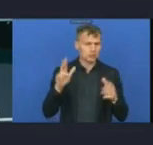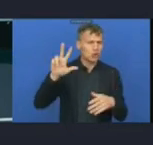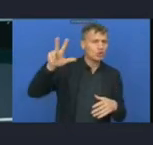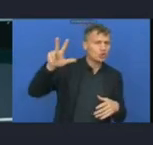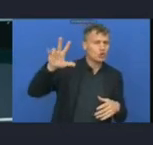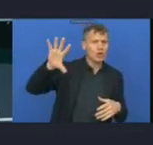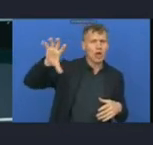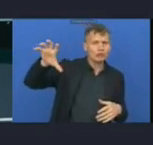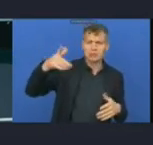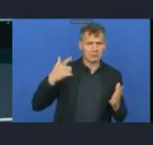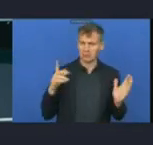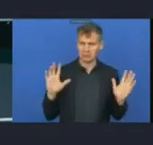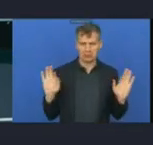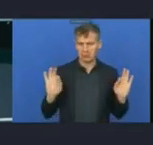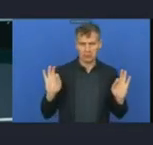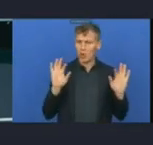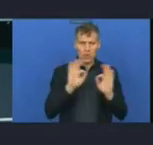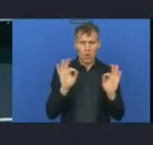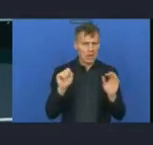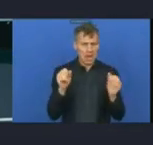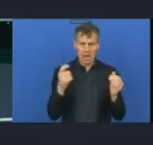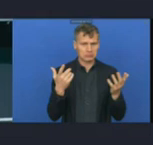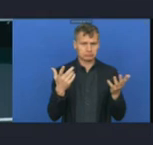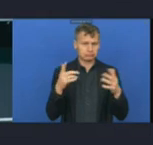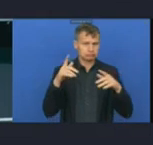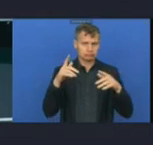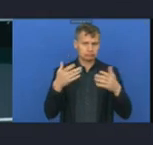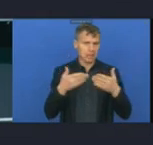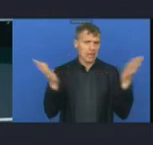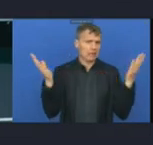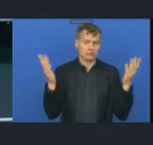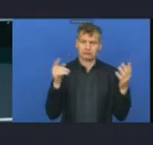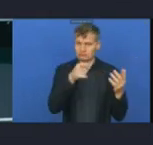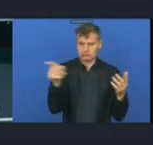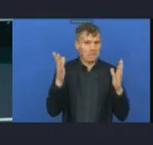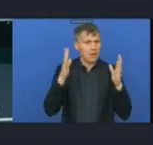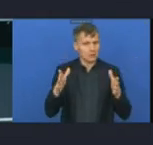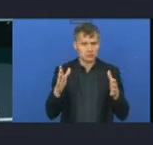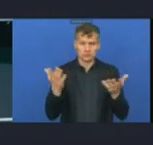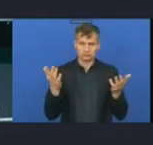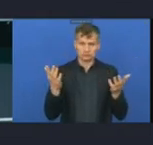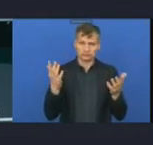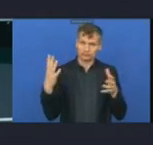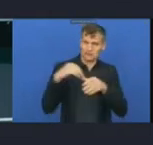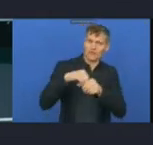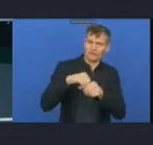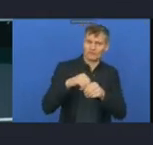in countries associated to the program. As long as it's eligible, it's